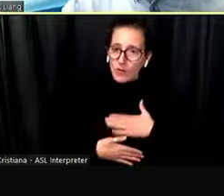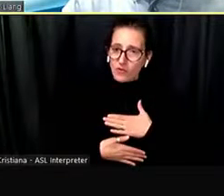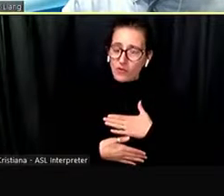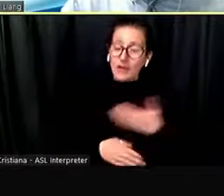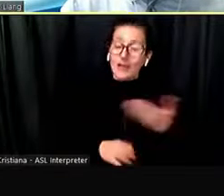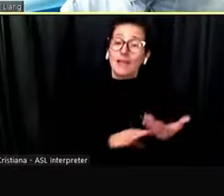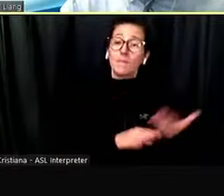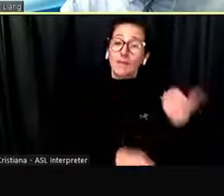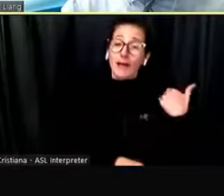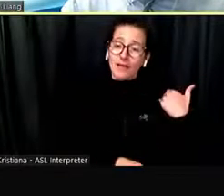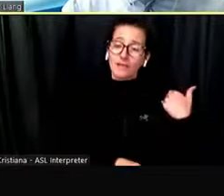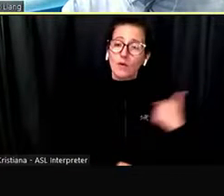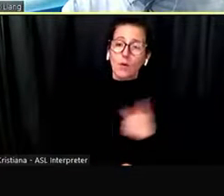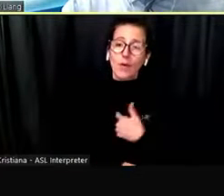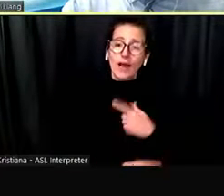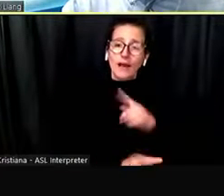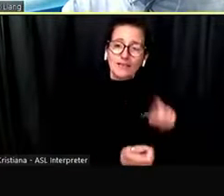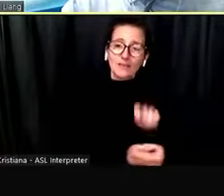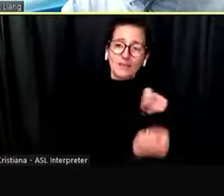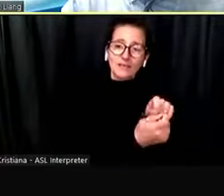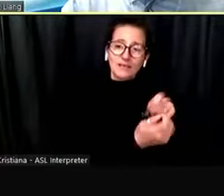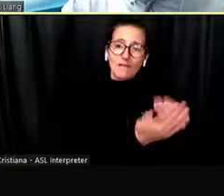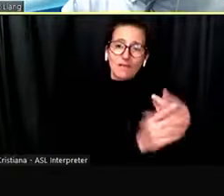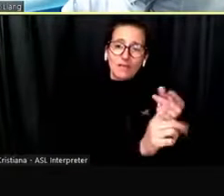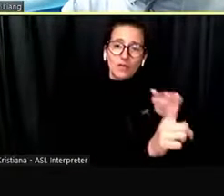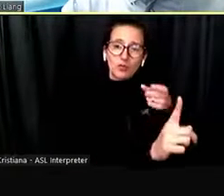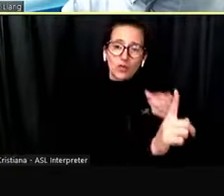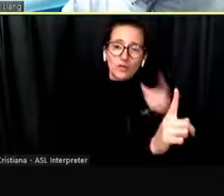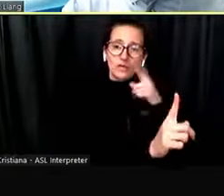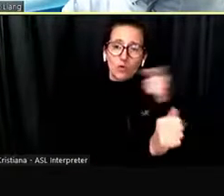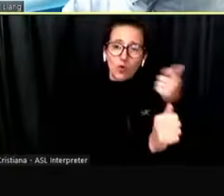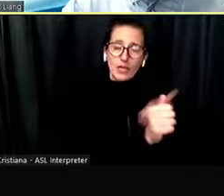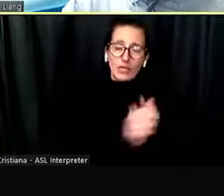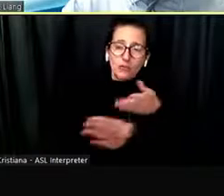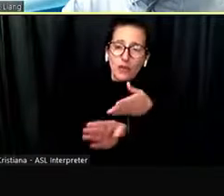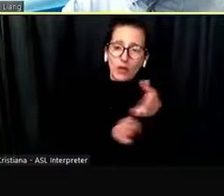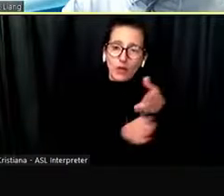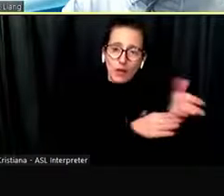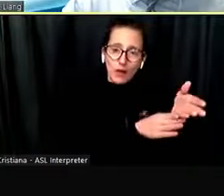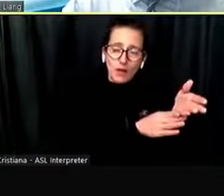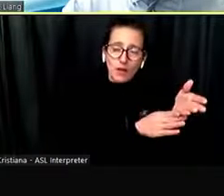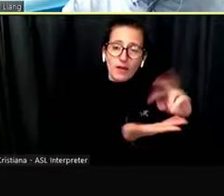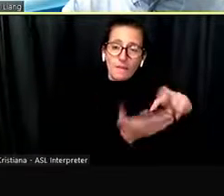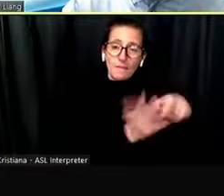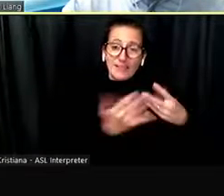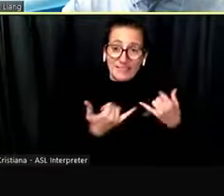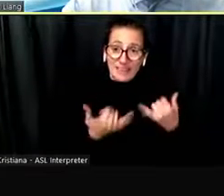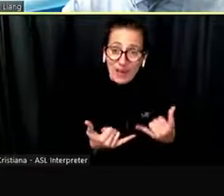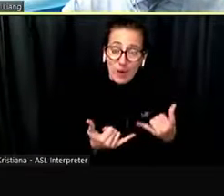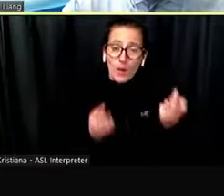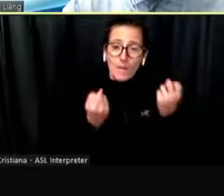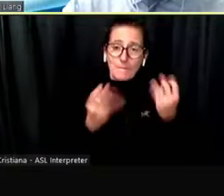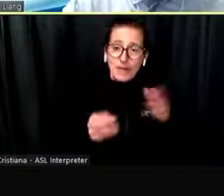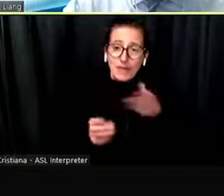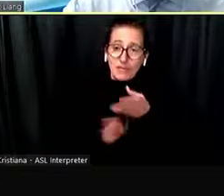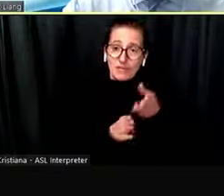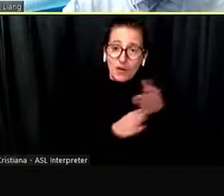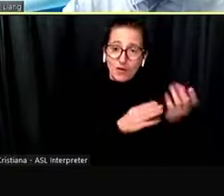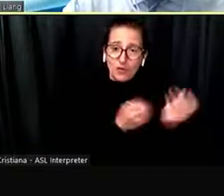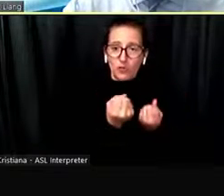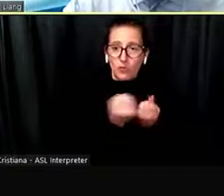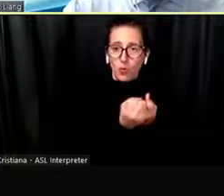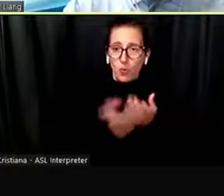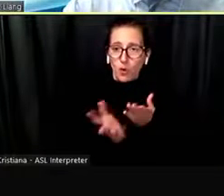sources for each one of these operating areas. Many of those are supported by special funds and the dedicated